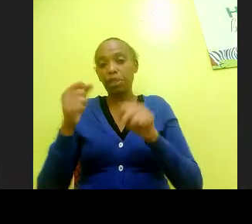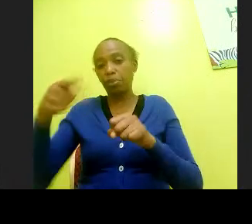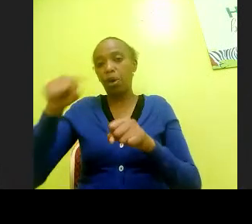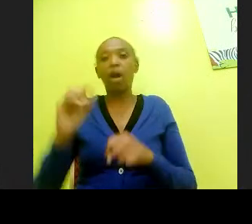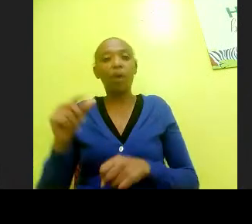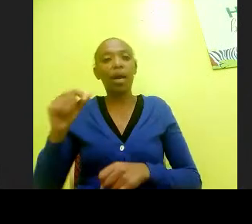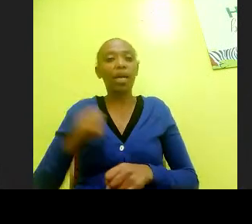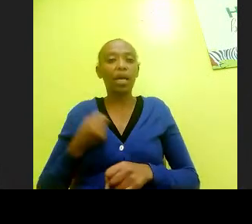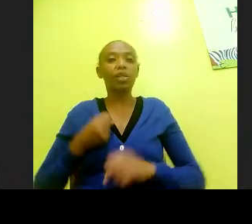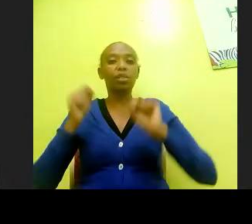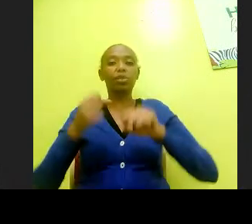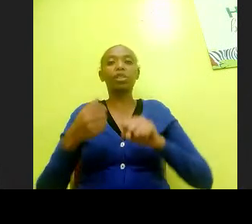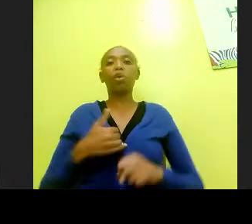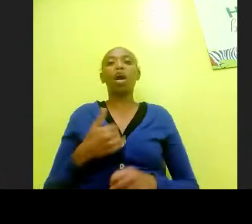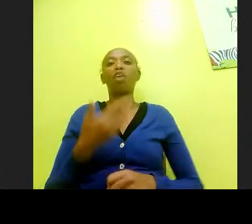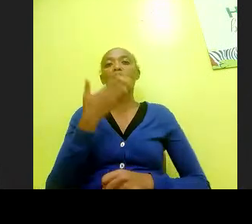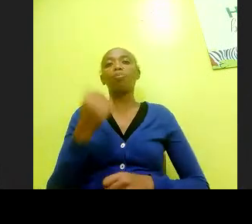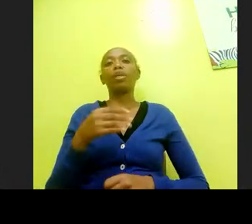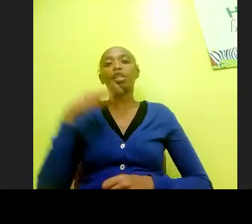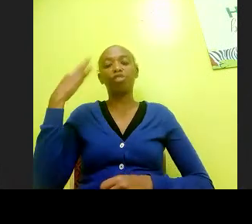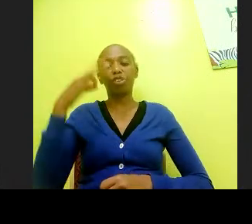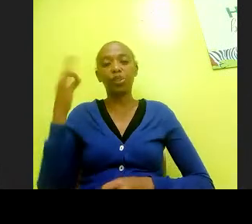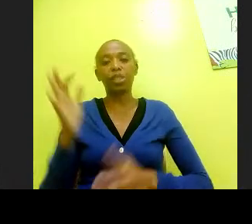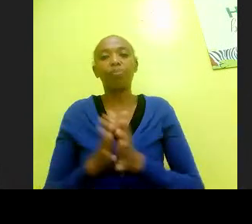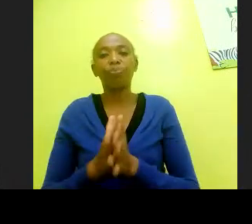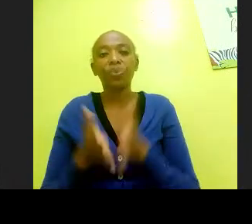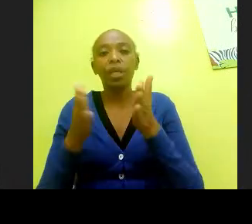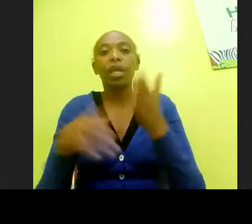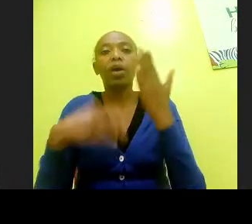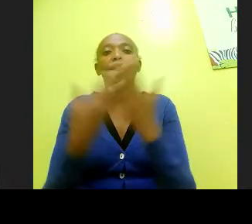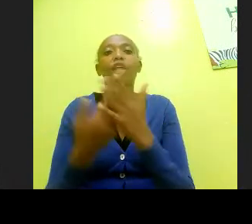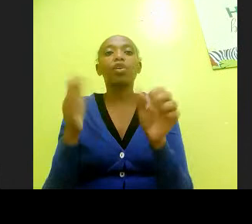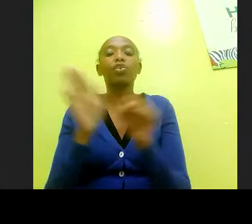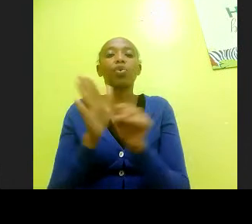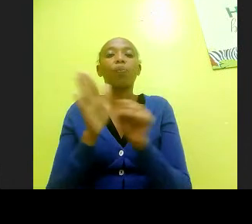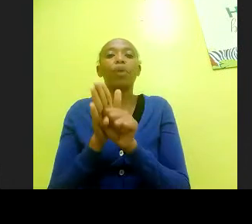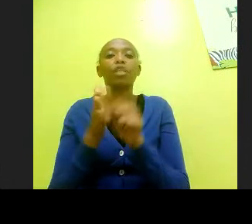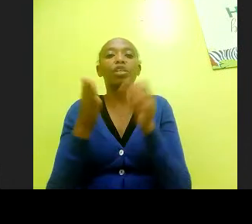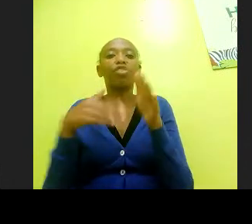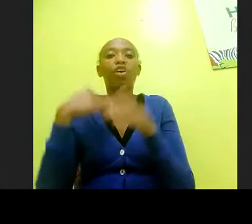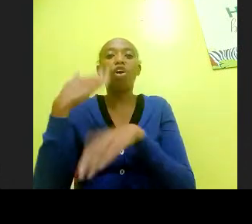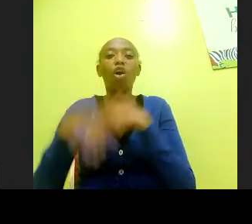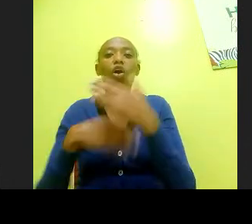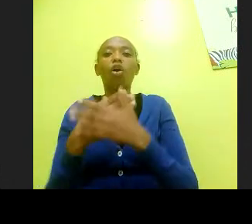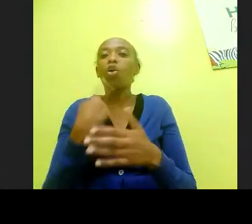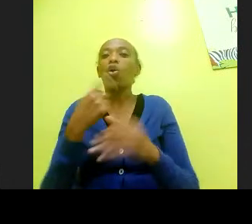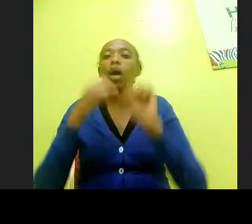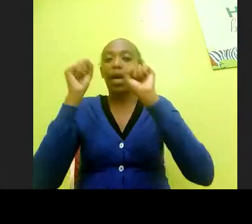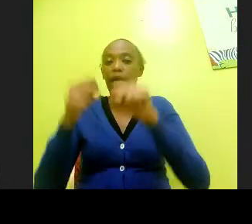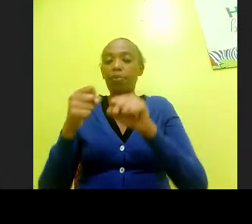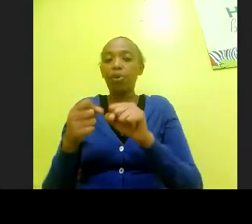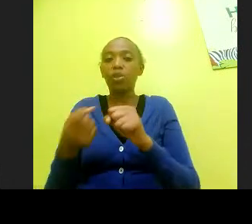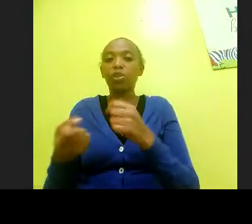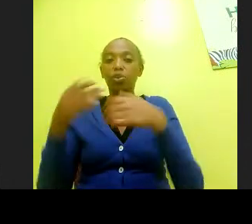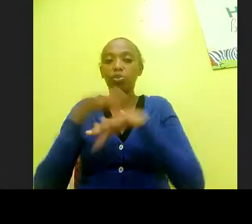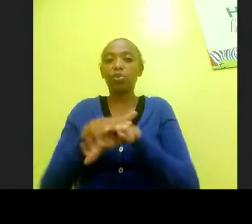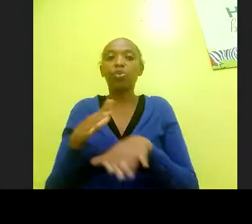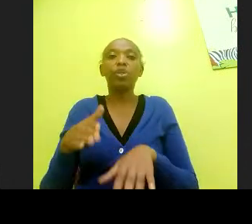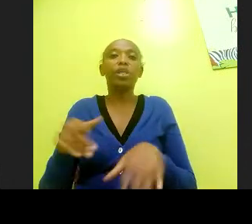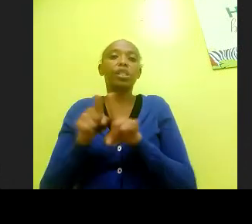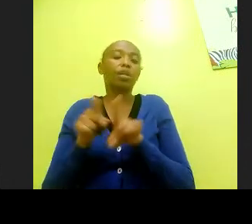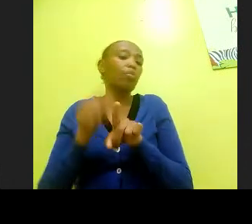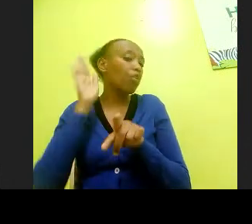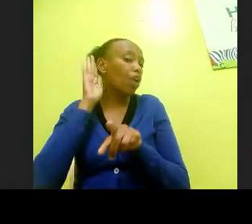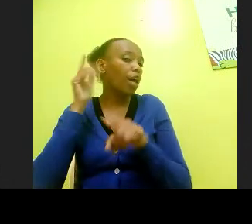a better future. So thank you so much for everyone who was able to attend. As you've heard from